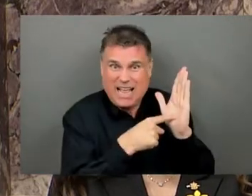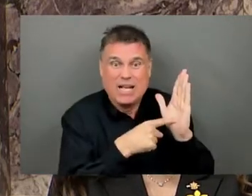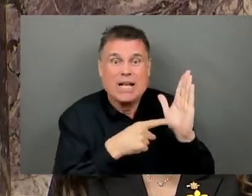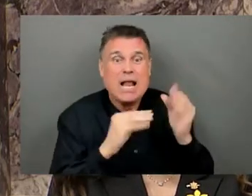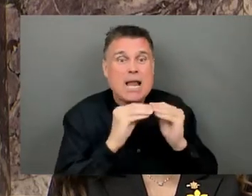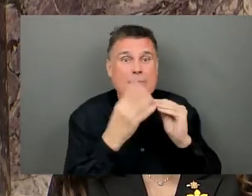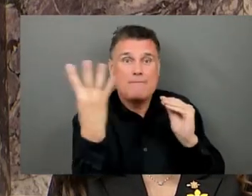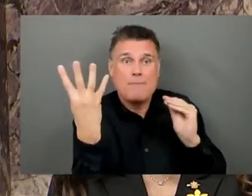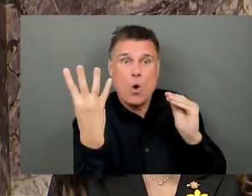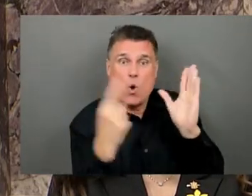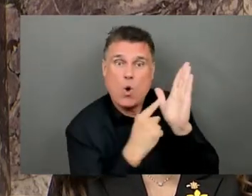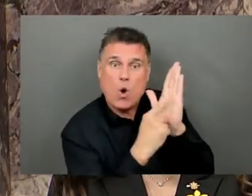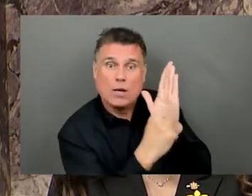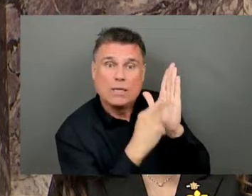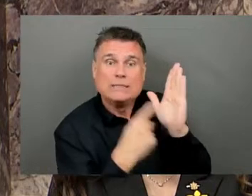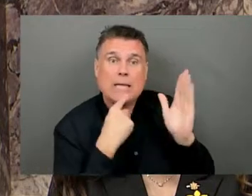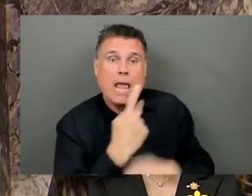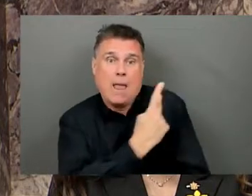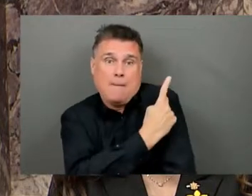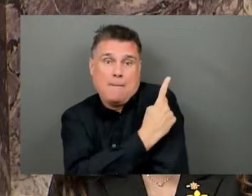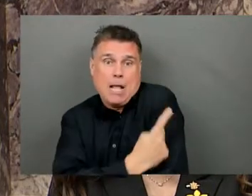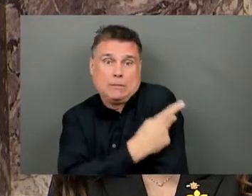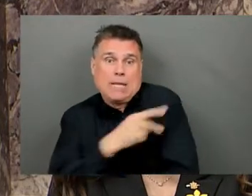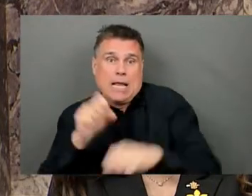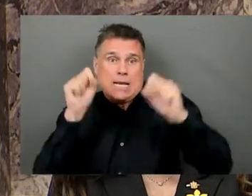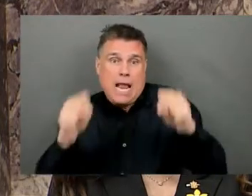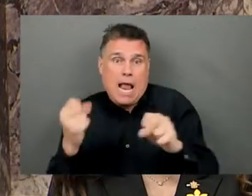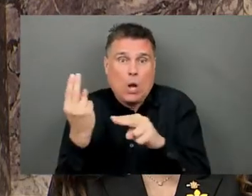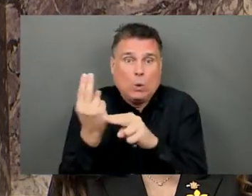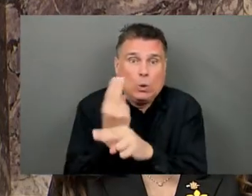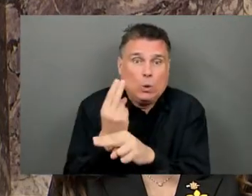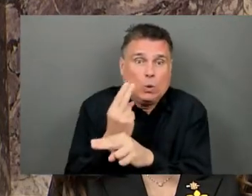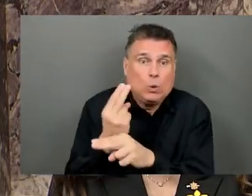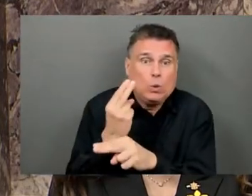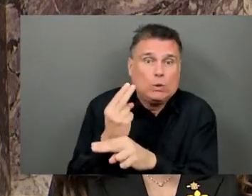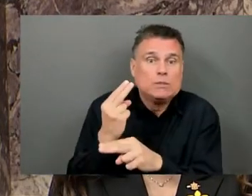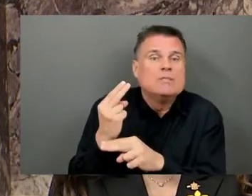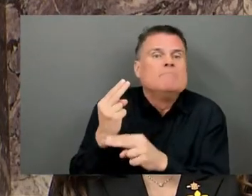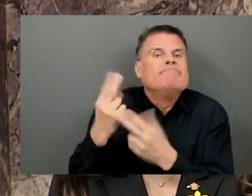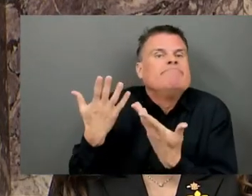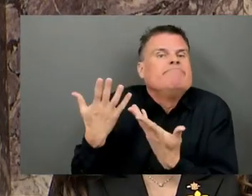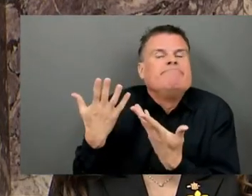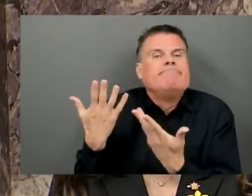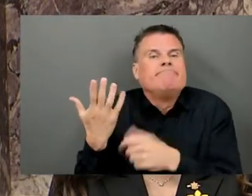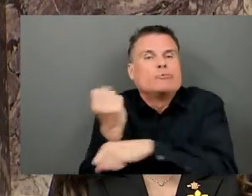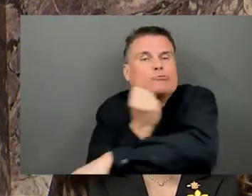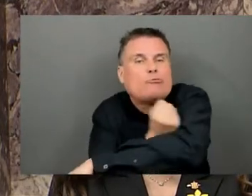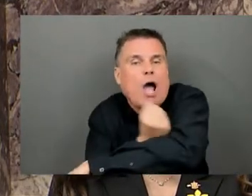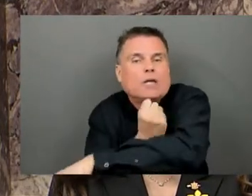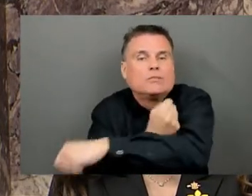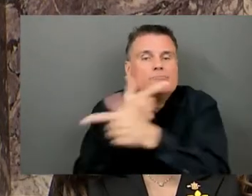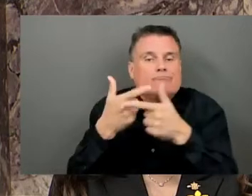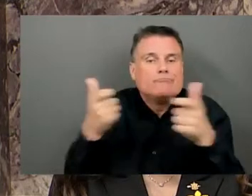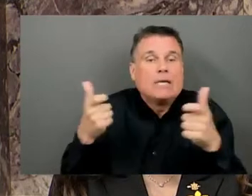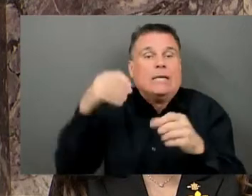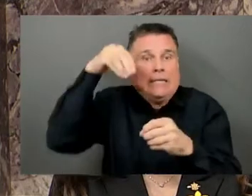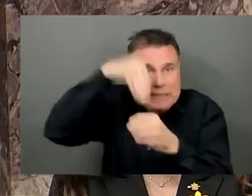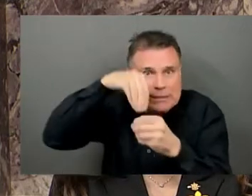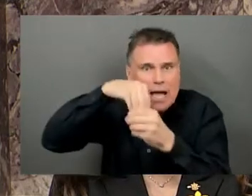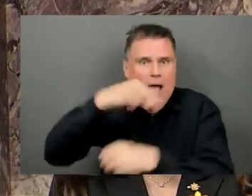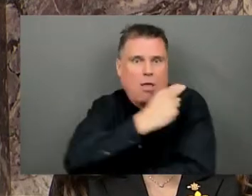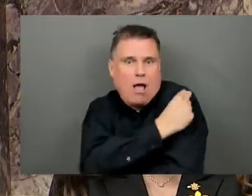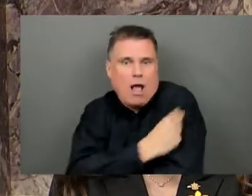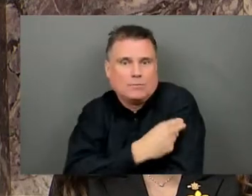use substances while in a hospital in their rooms. They can either be provided with a Narcan kit or have